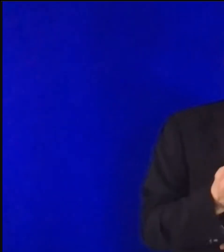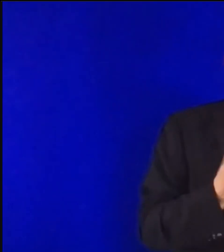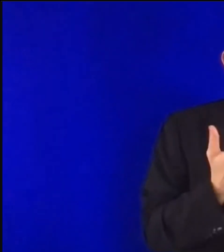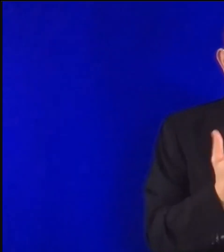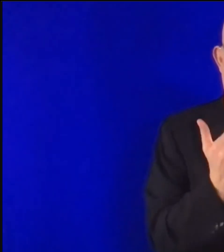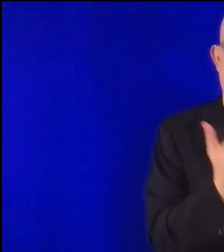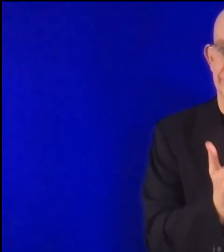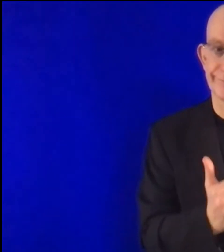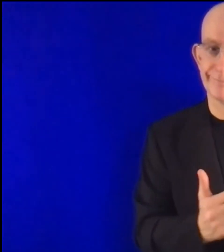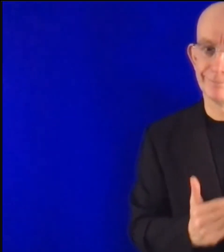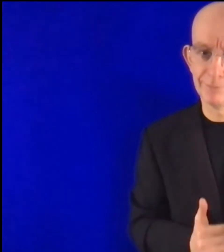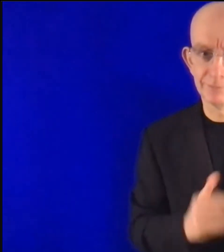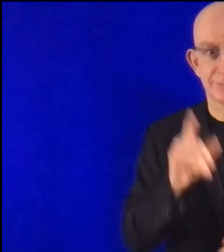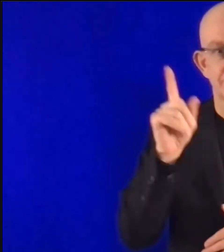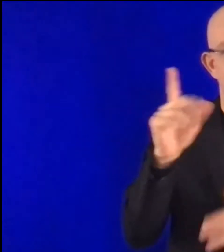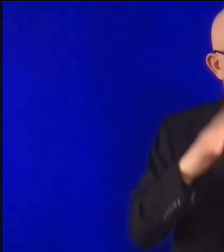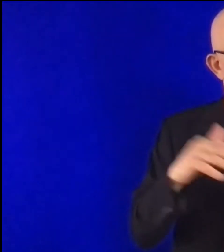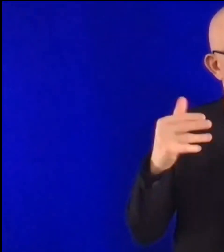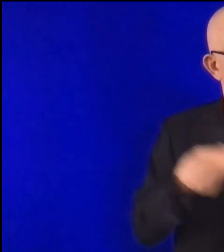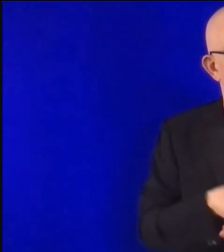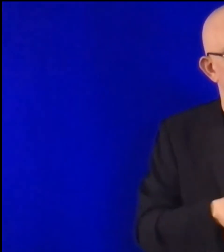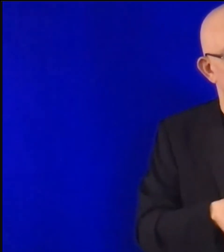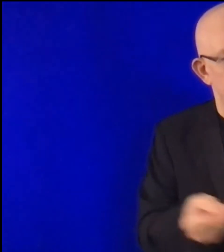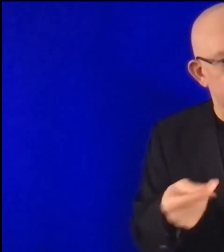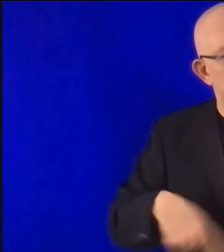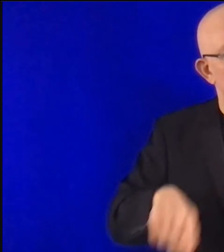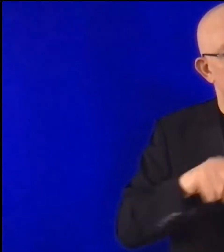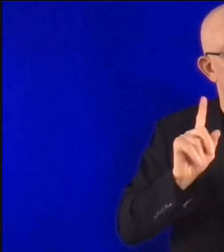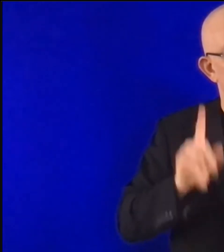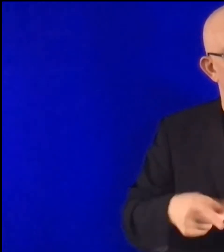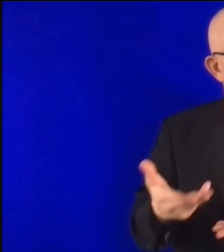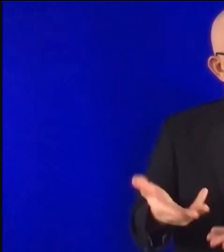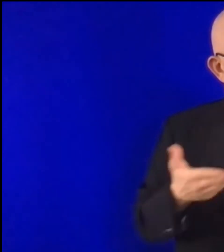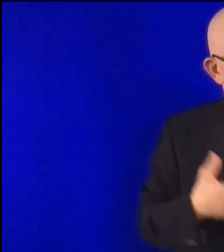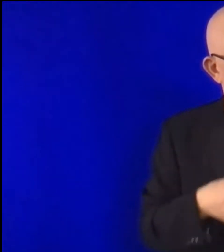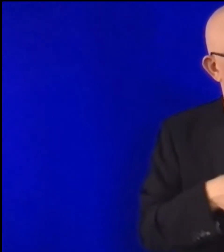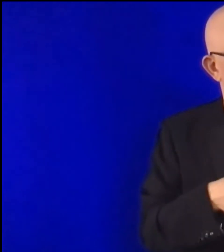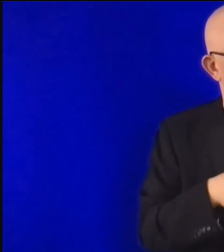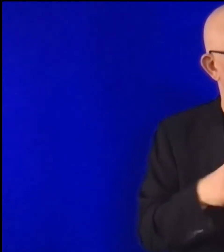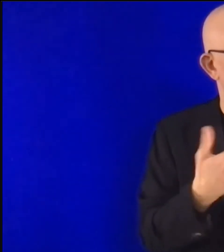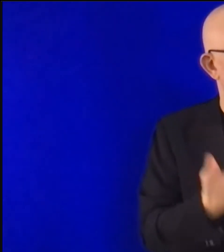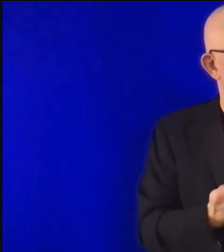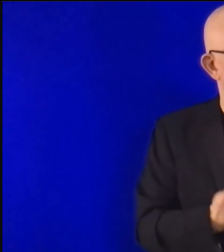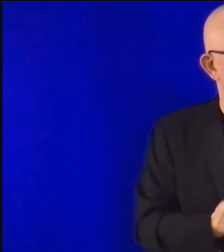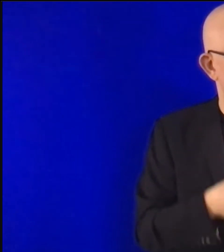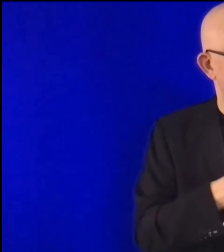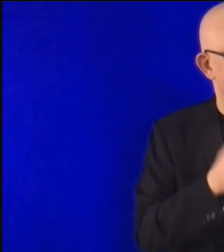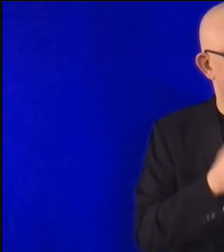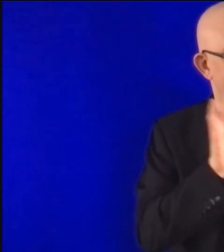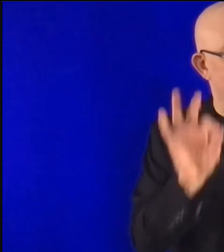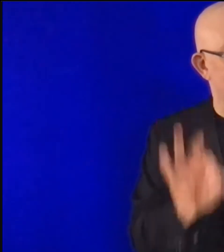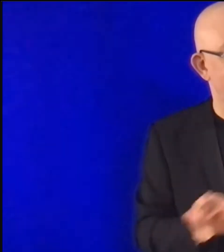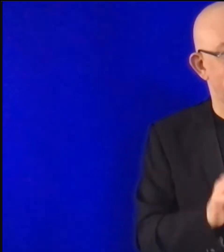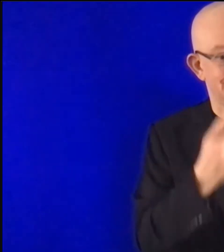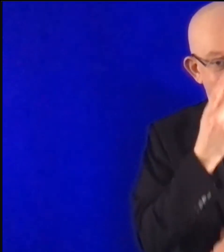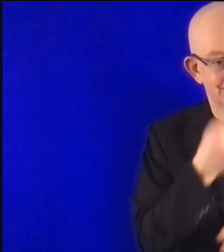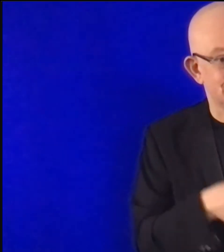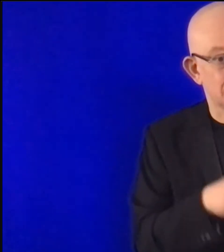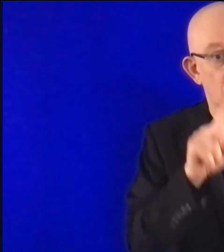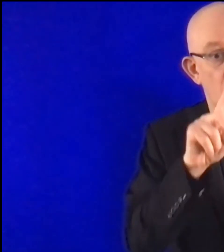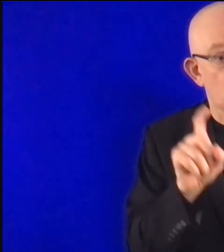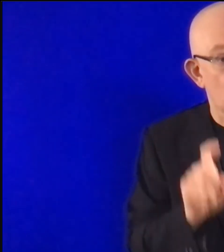these things? Because rehabilitation is the premise on which capacities are developed. Whether